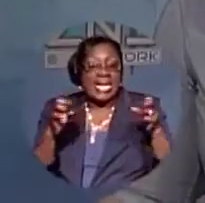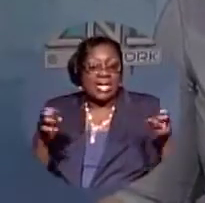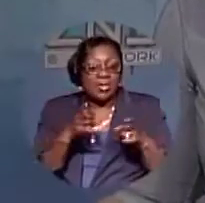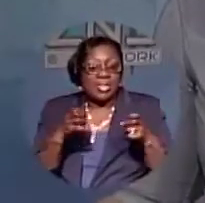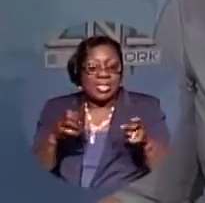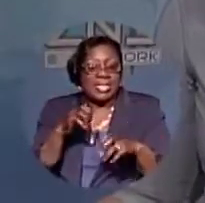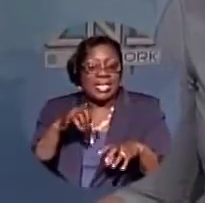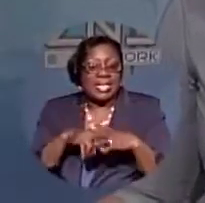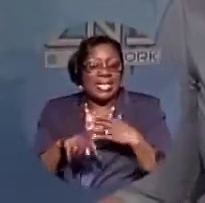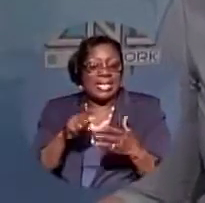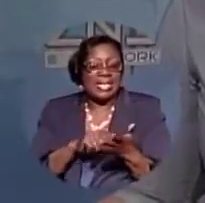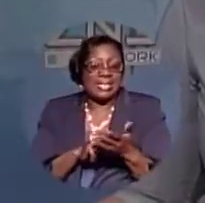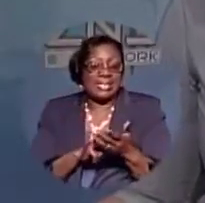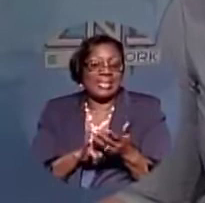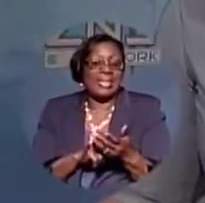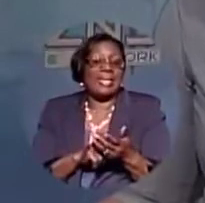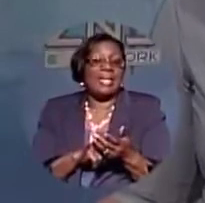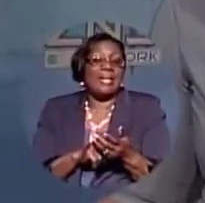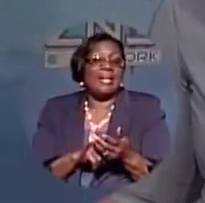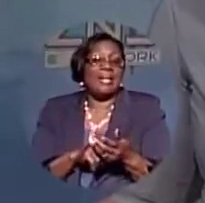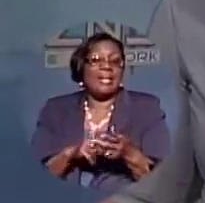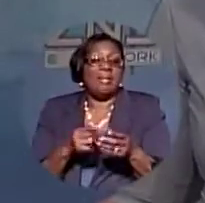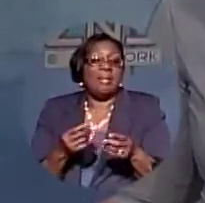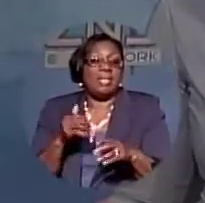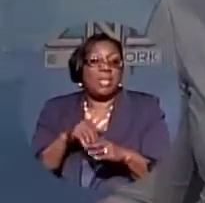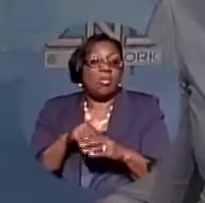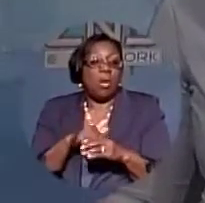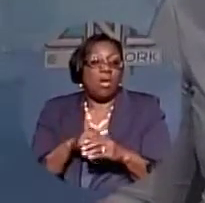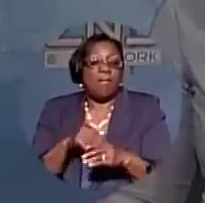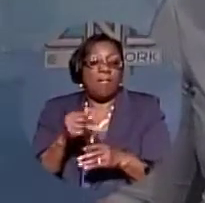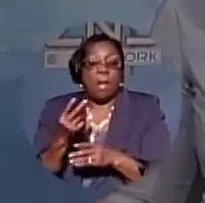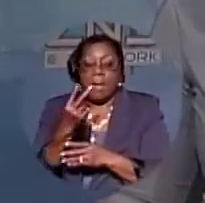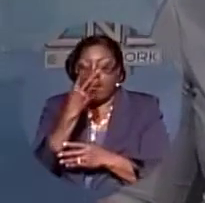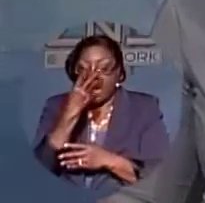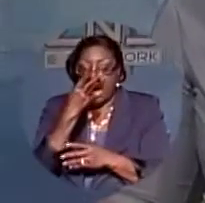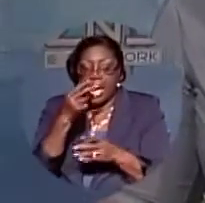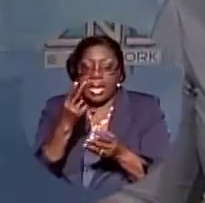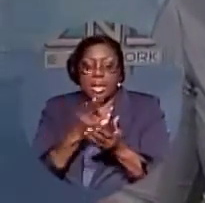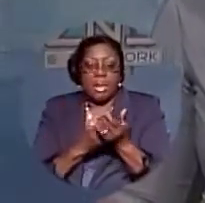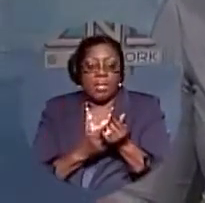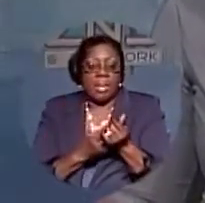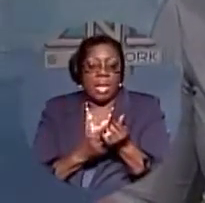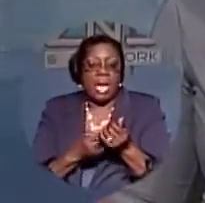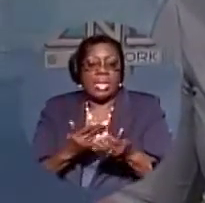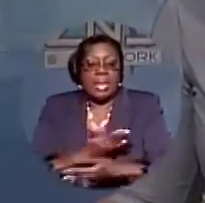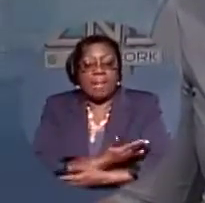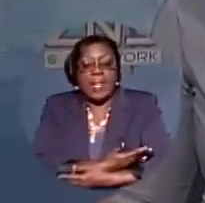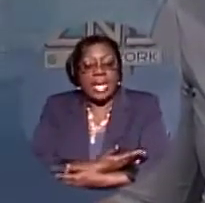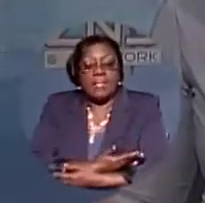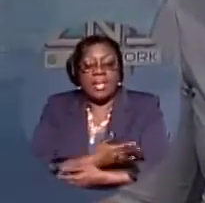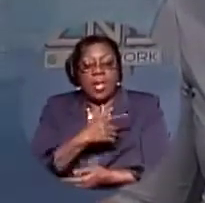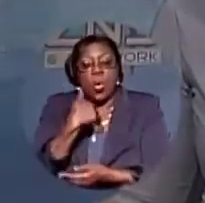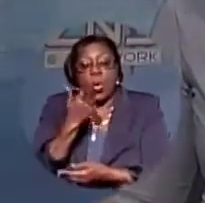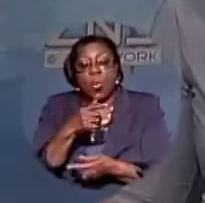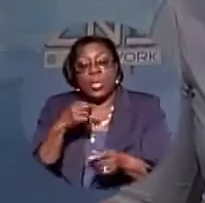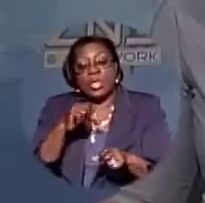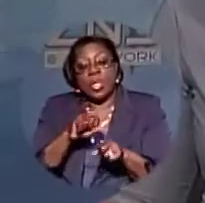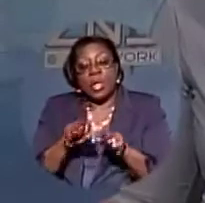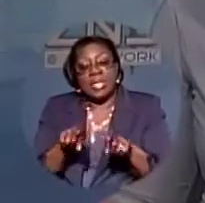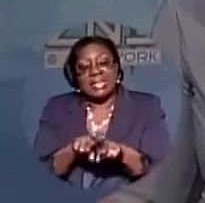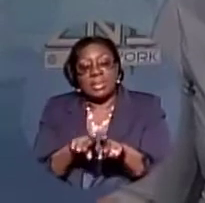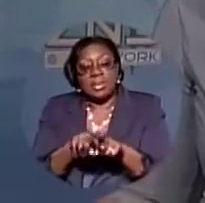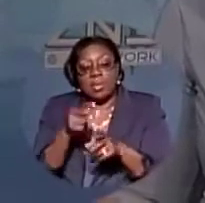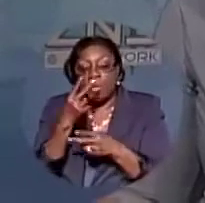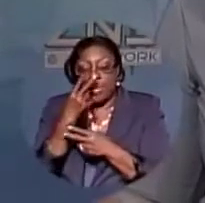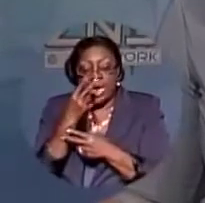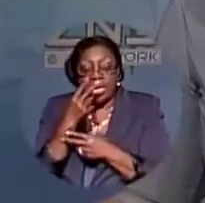4 families, including a blind couple whose newborn baby is also visually impaired, a couple whose son has a serious eye